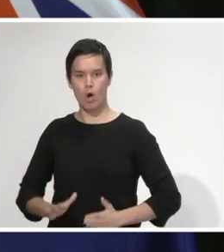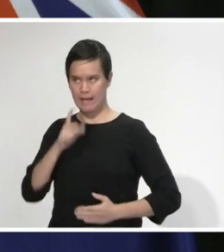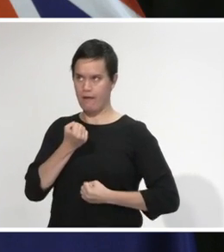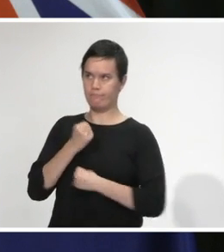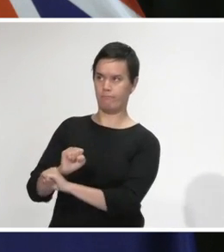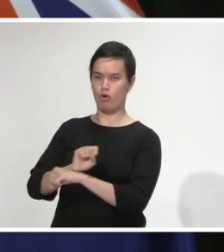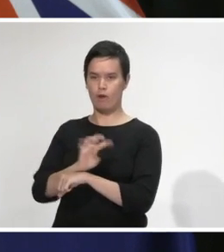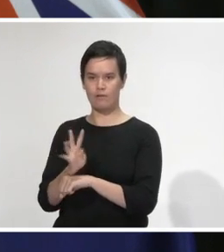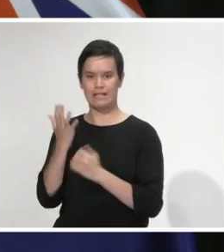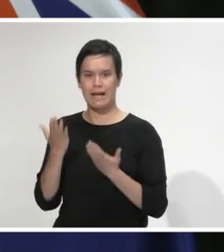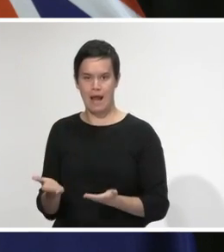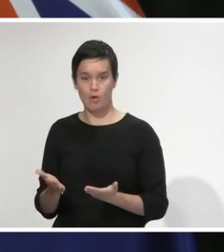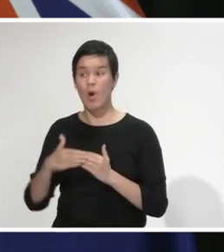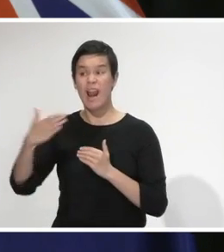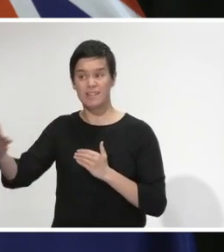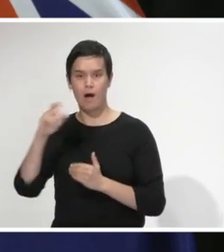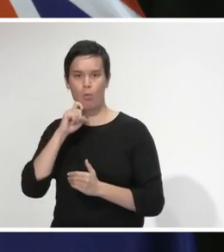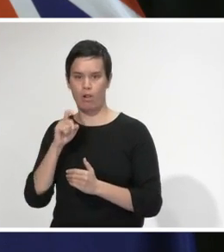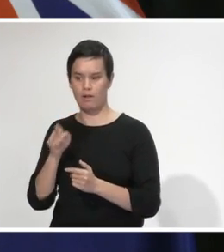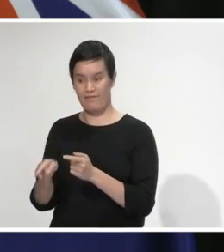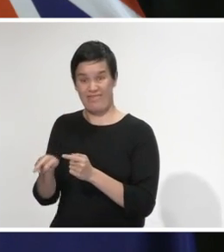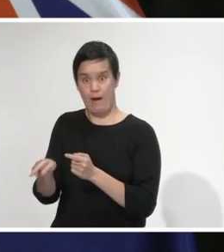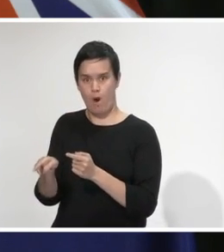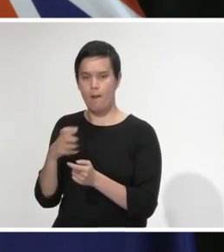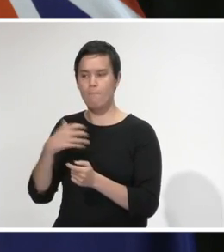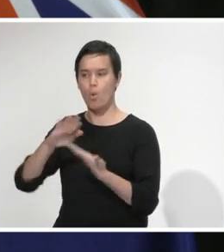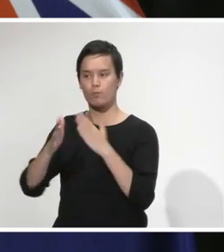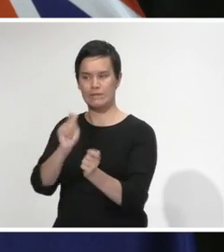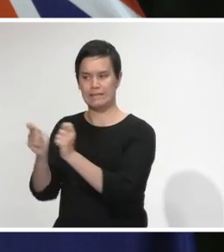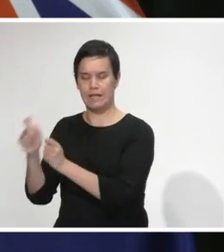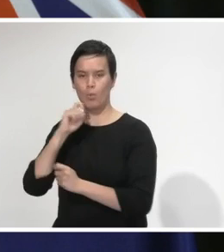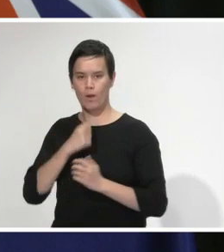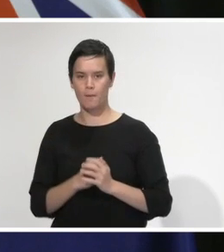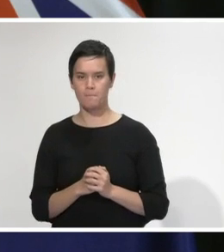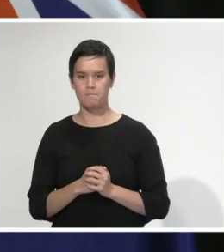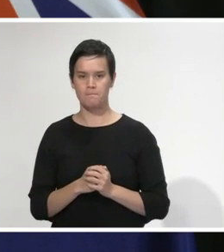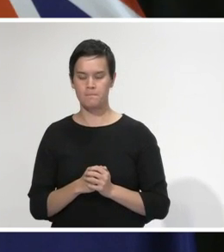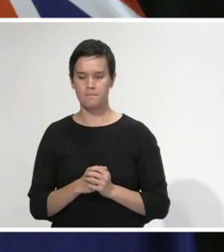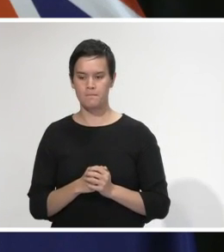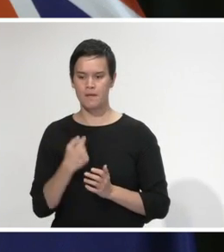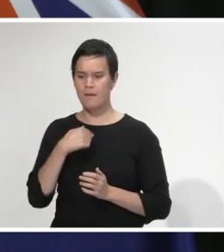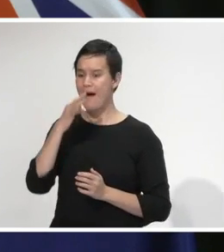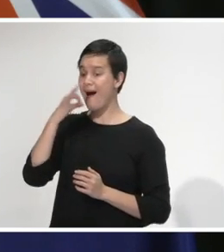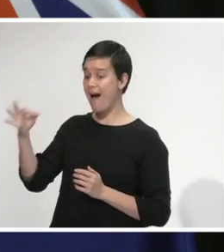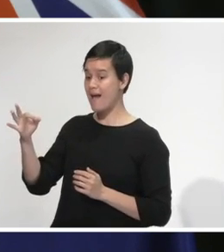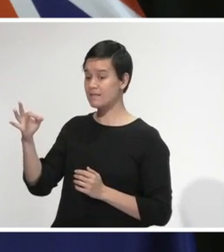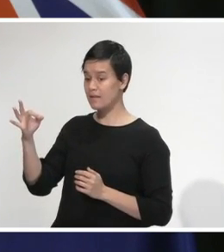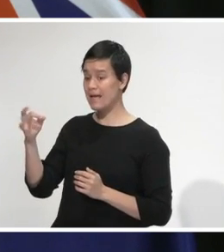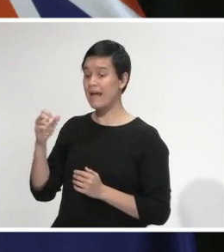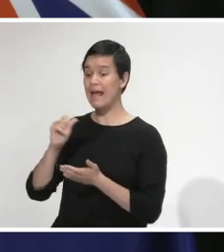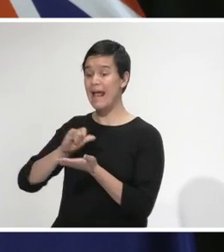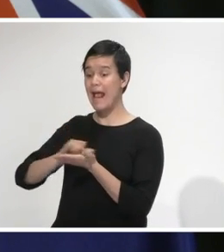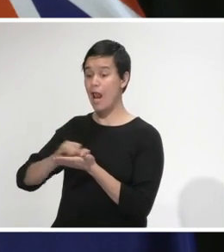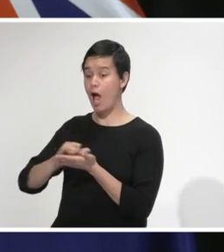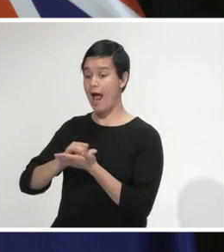staff. Have you seen that report that an airline staffer might be the index case in the Bluff cluster? And if that's the case, shouldn't that person